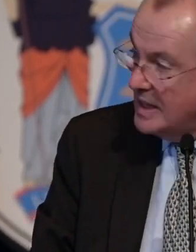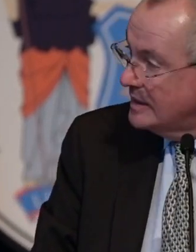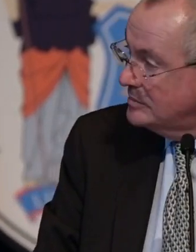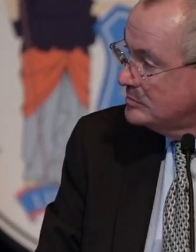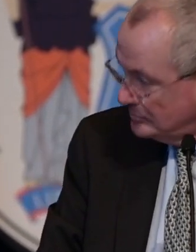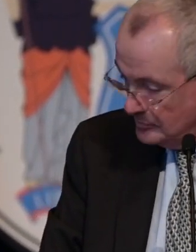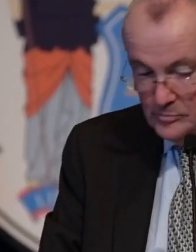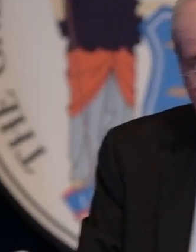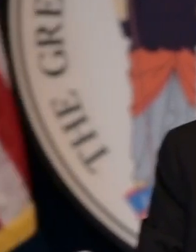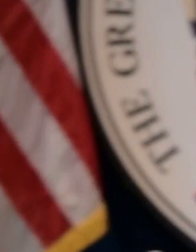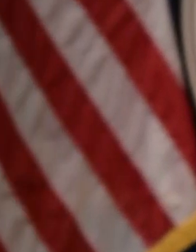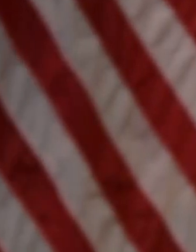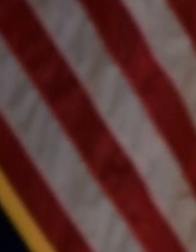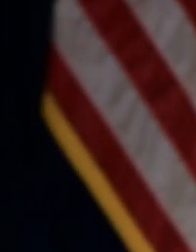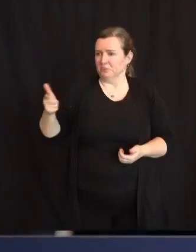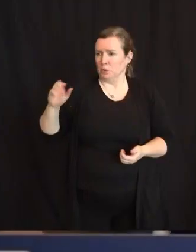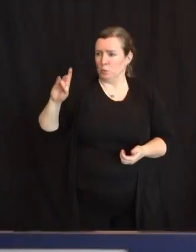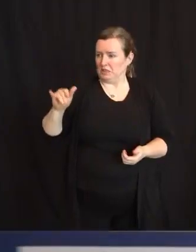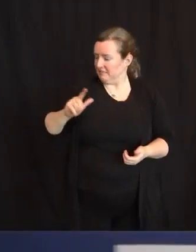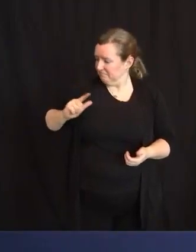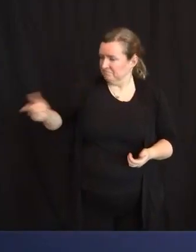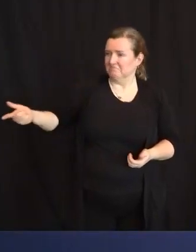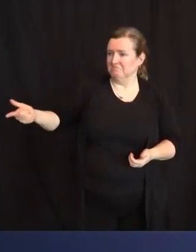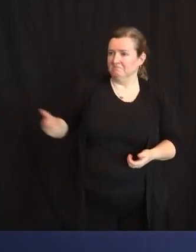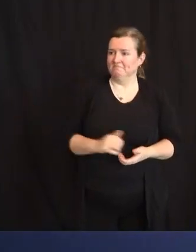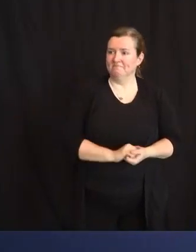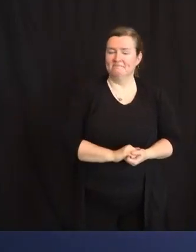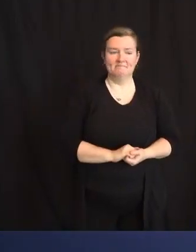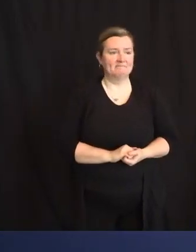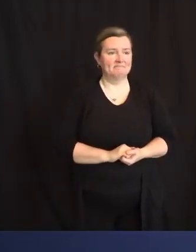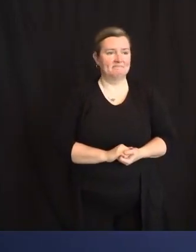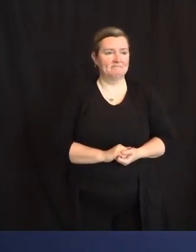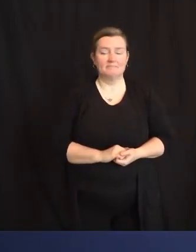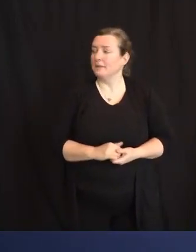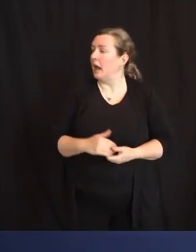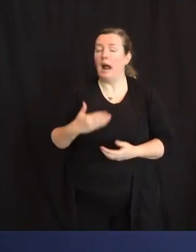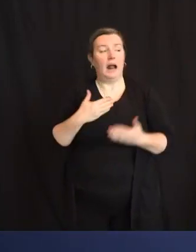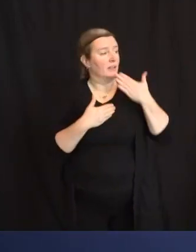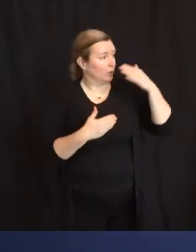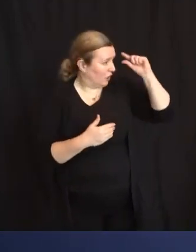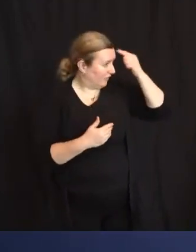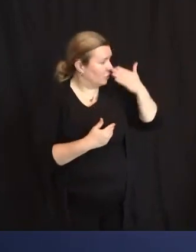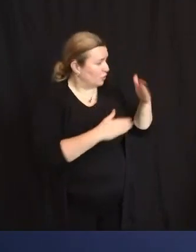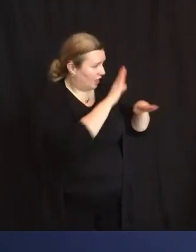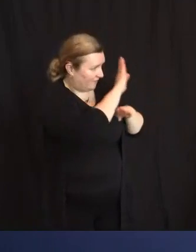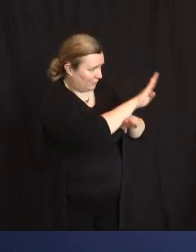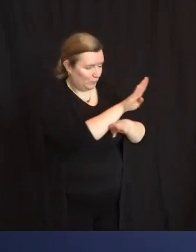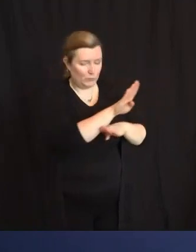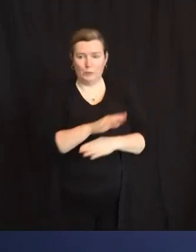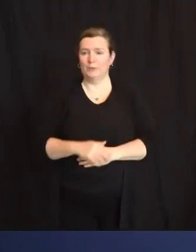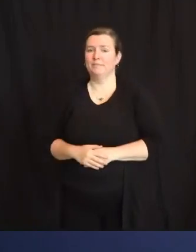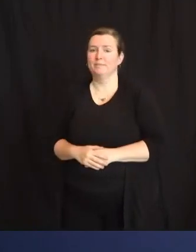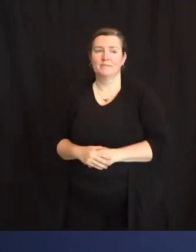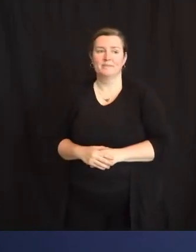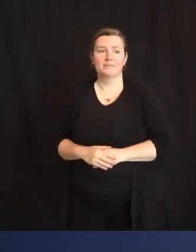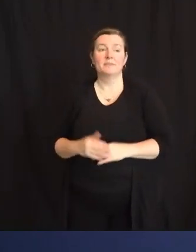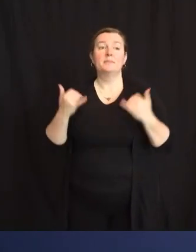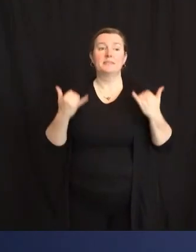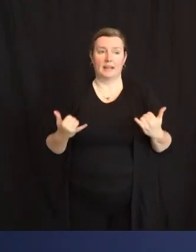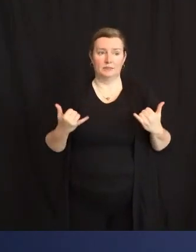Judy Persichilli. Thank you, Governor. Well, good afternoon. As the Governor mentioned, today we traveled down to the field